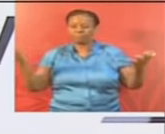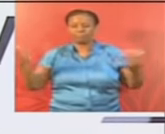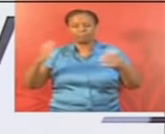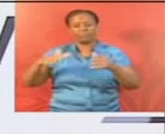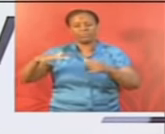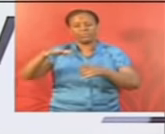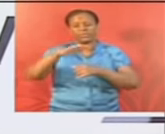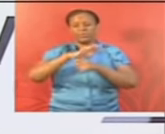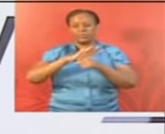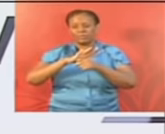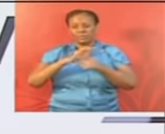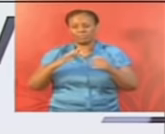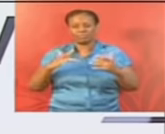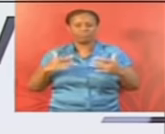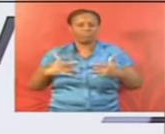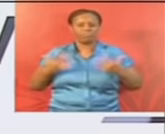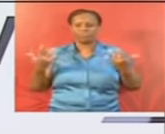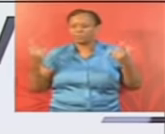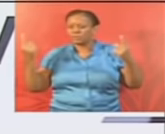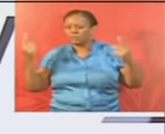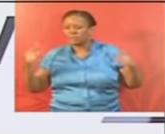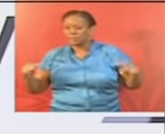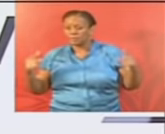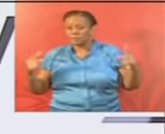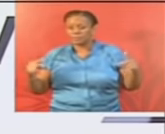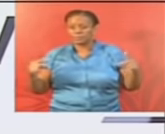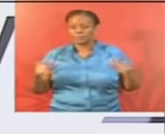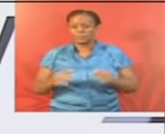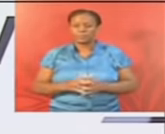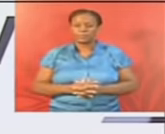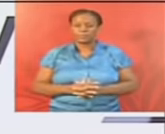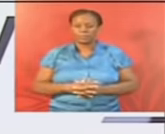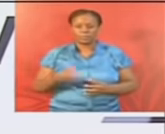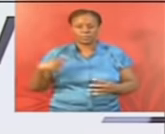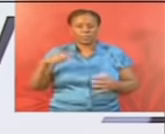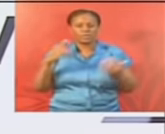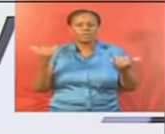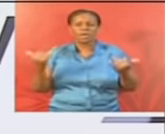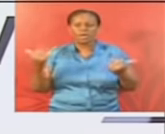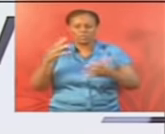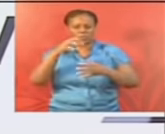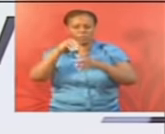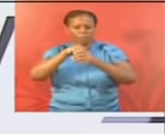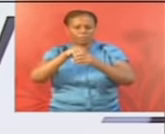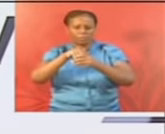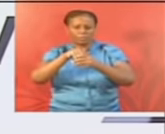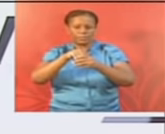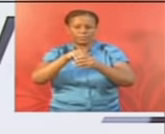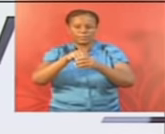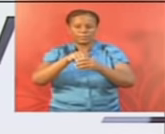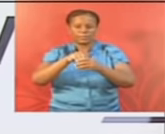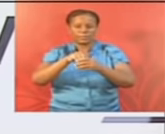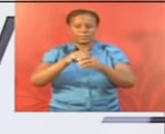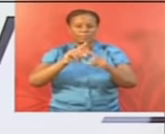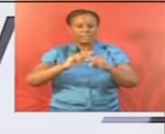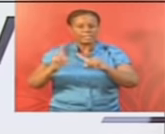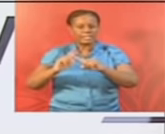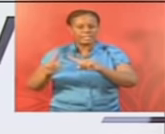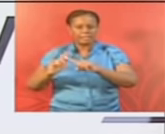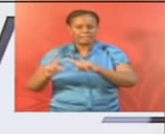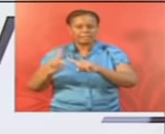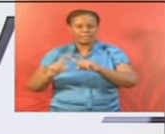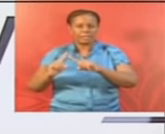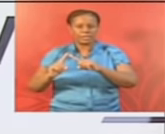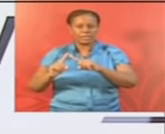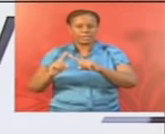you live coverage on TTT, Chalk City 91.1 FM, Sweet 100.1 FM, Next 99.1 FM, and on Facebook